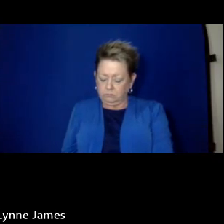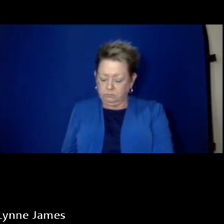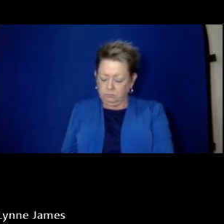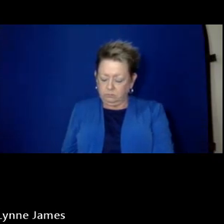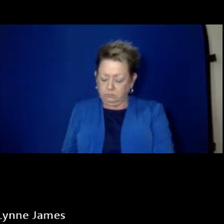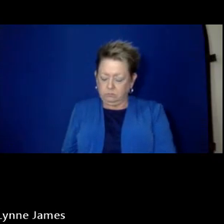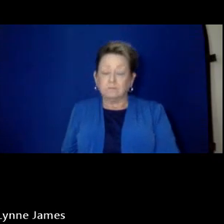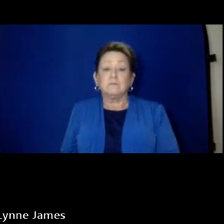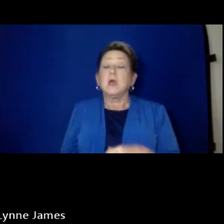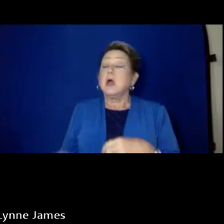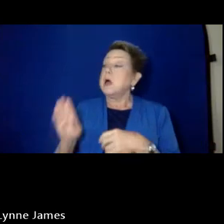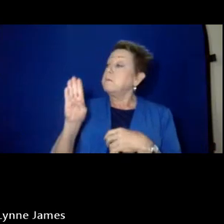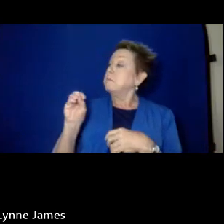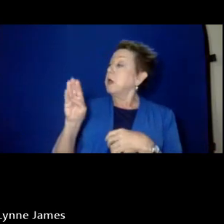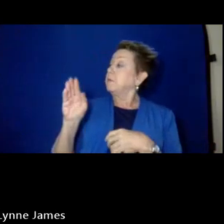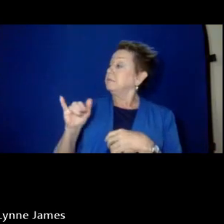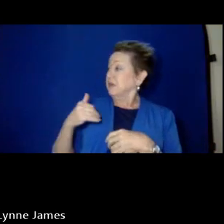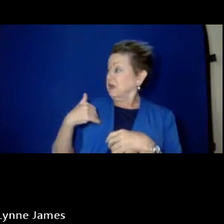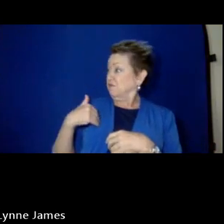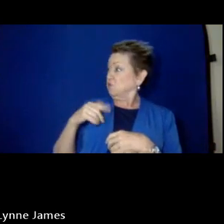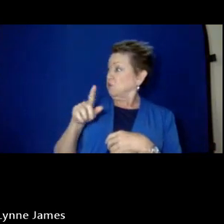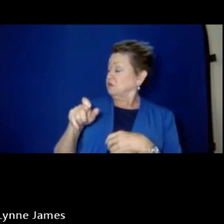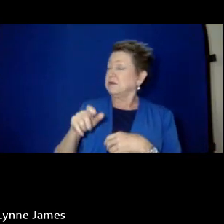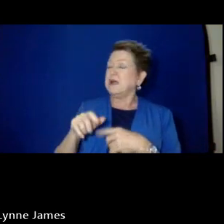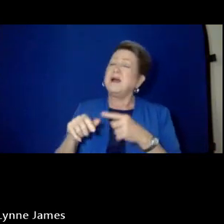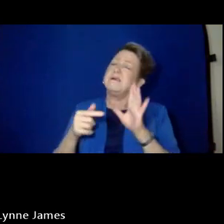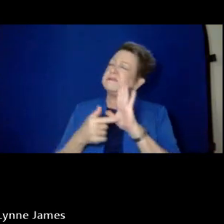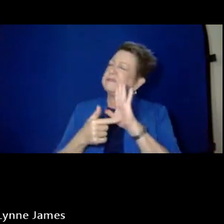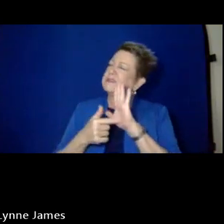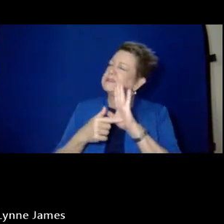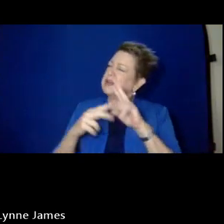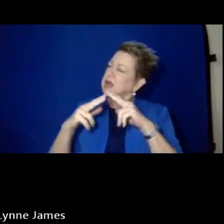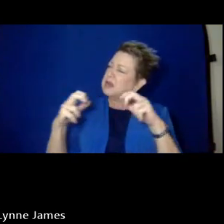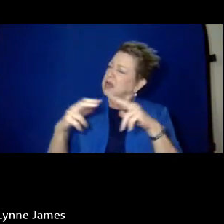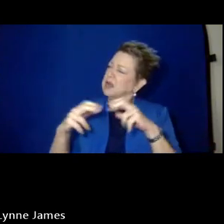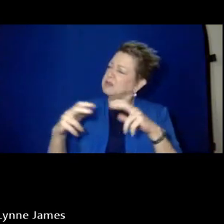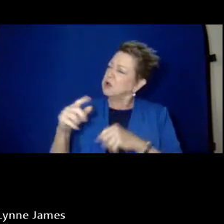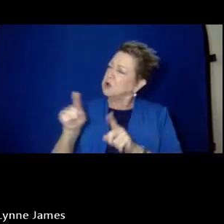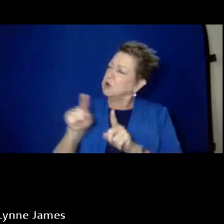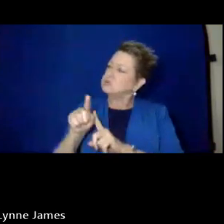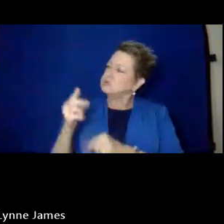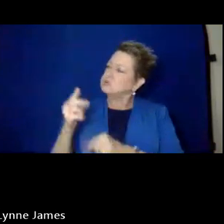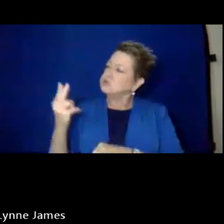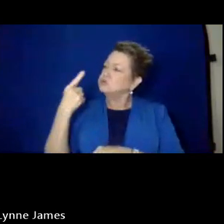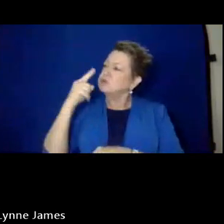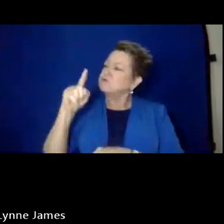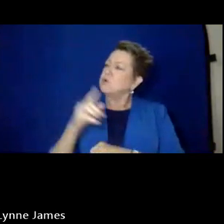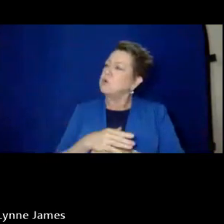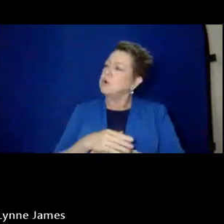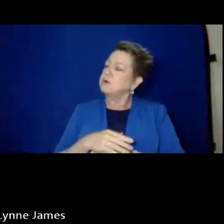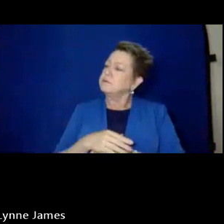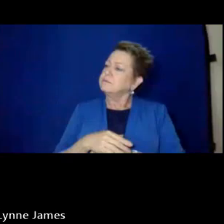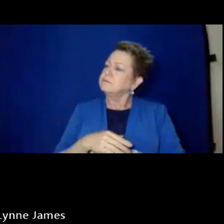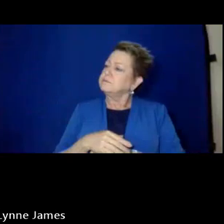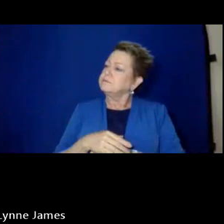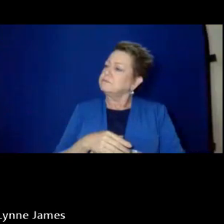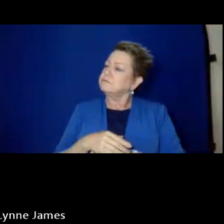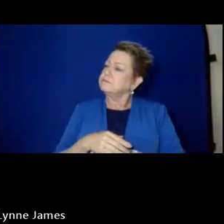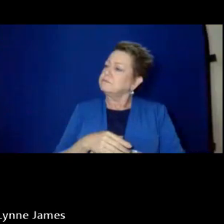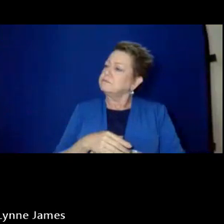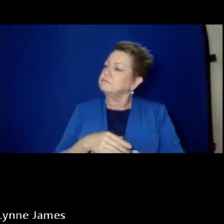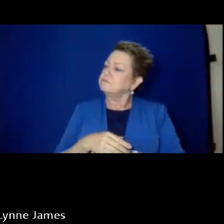This is Bobby. Very quick question. Is this analysis also used for targeting increasing